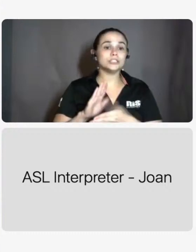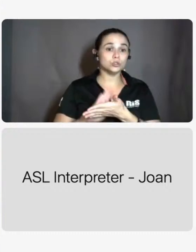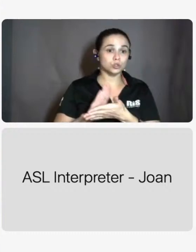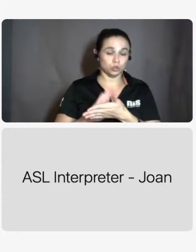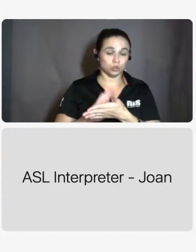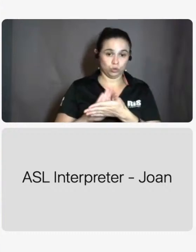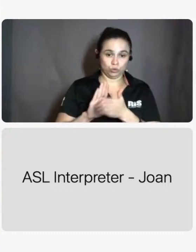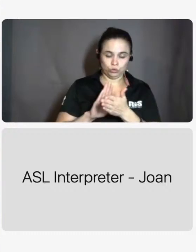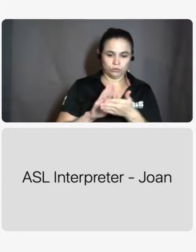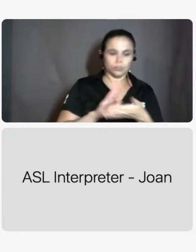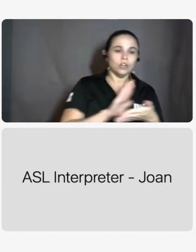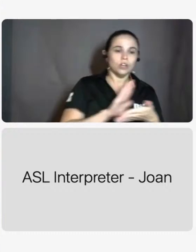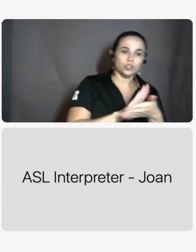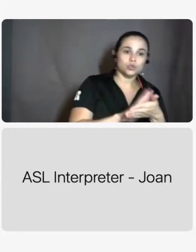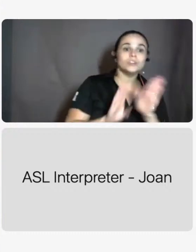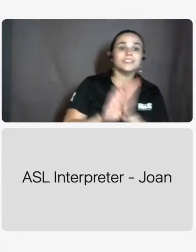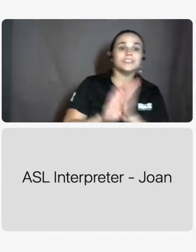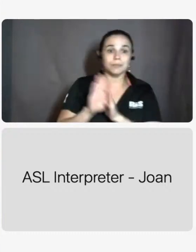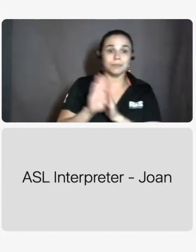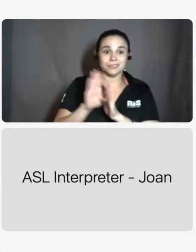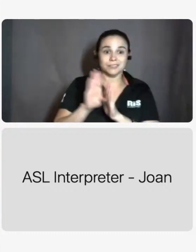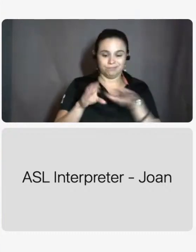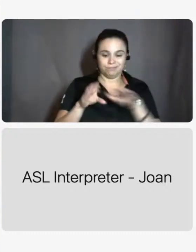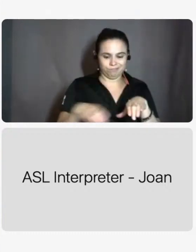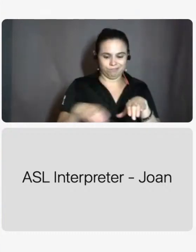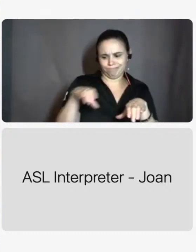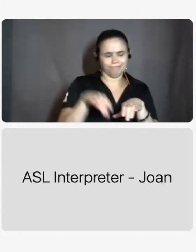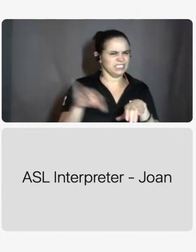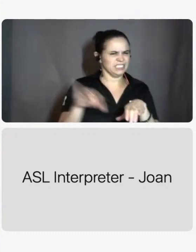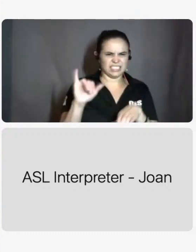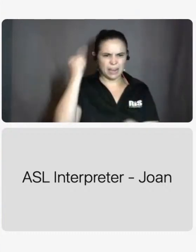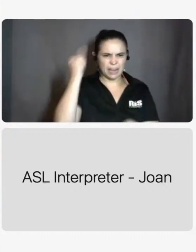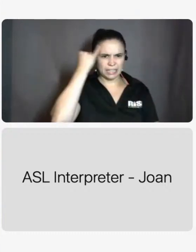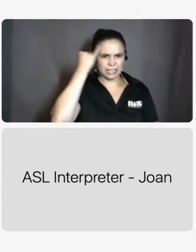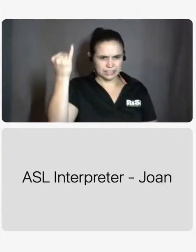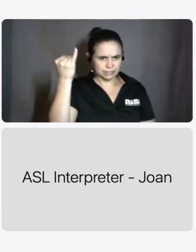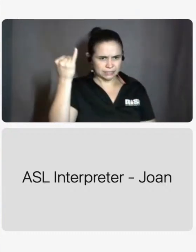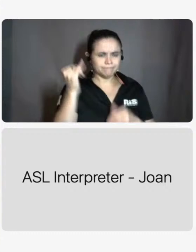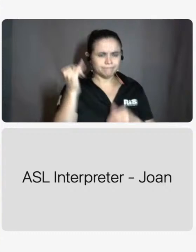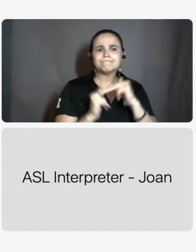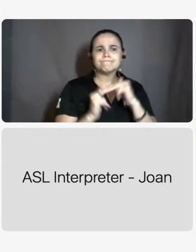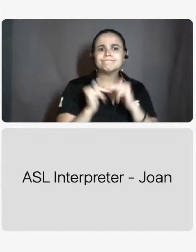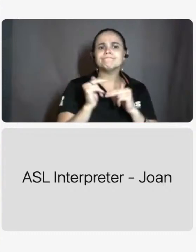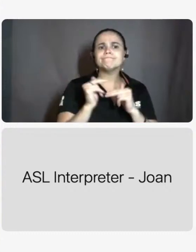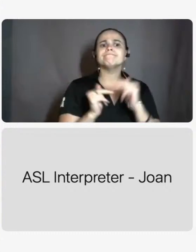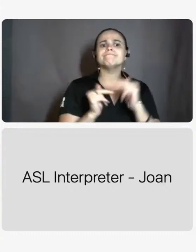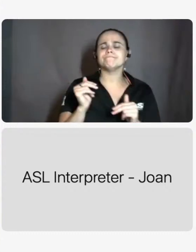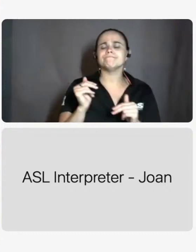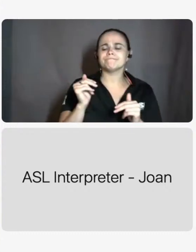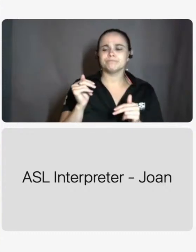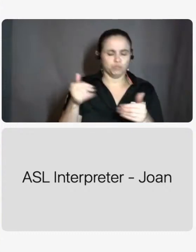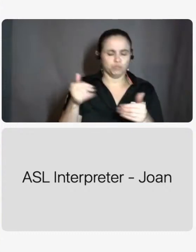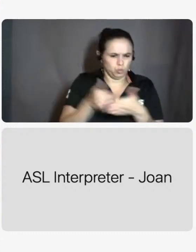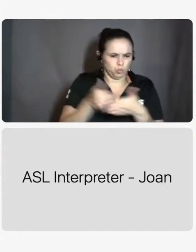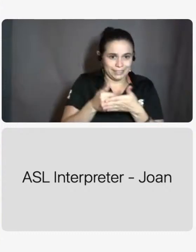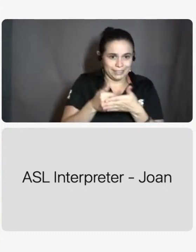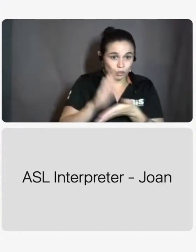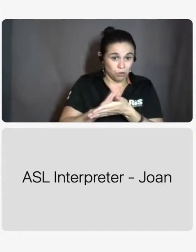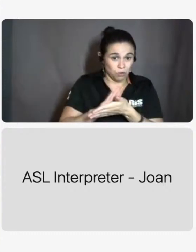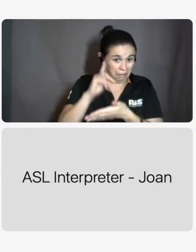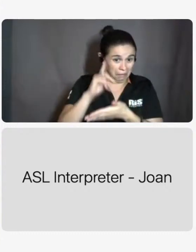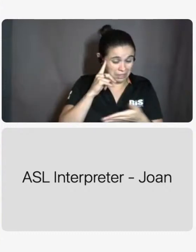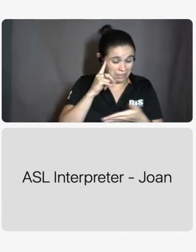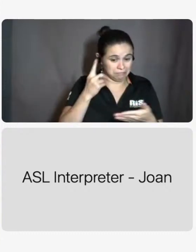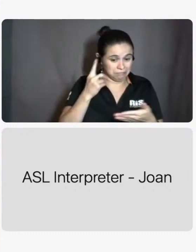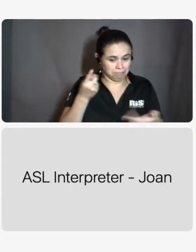to a school. If I'm not mistaken, they settled somewhere in the neighborhood of $200,000 to $300,000. And they took that as a win, as a victory, the